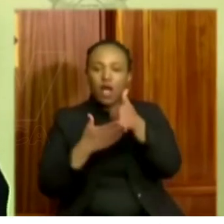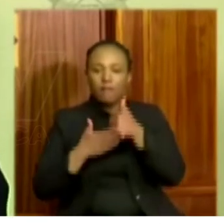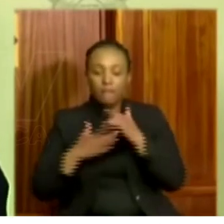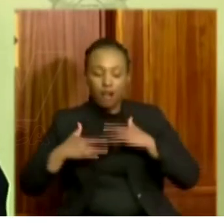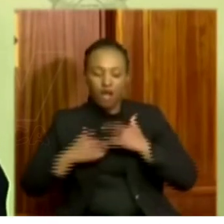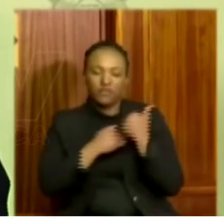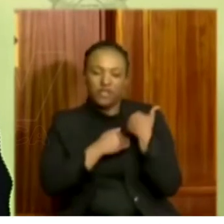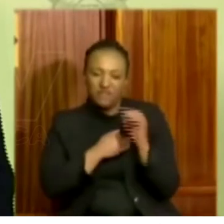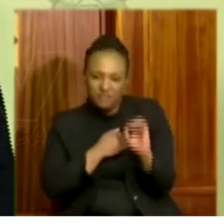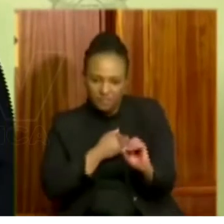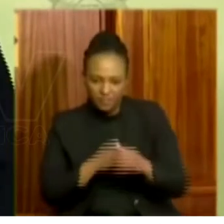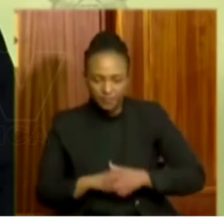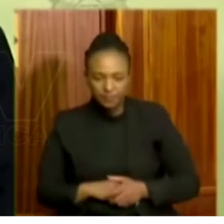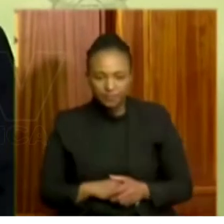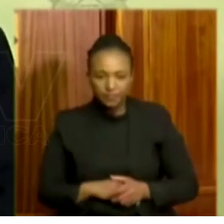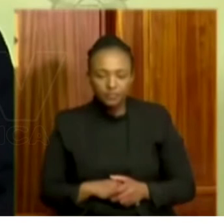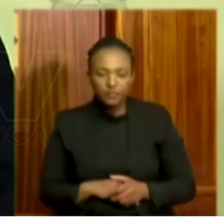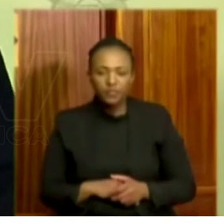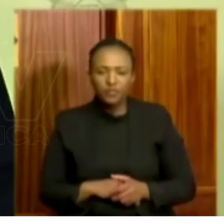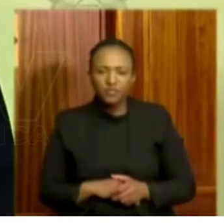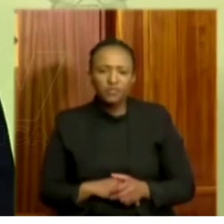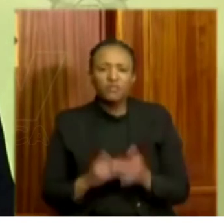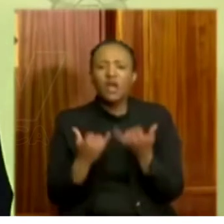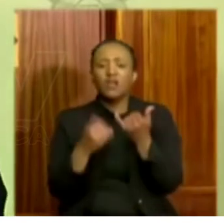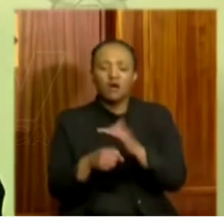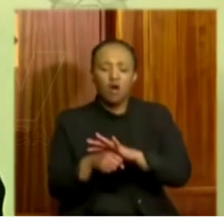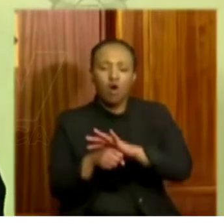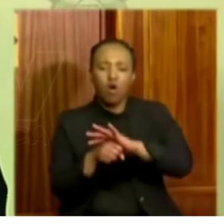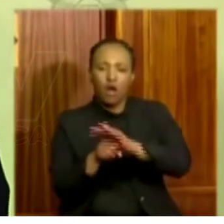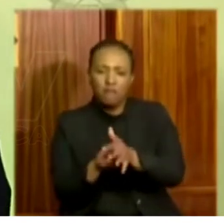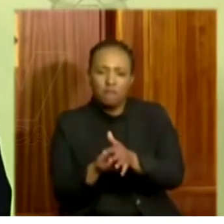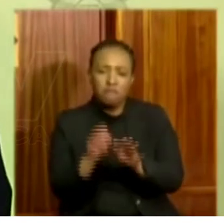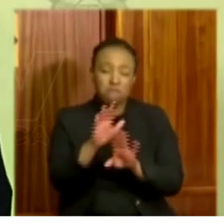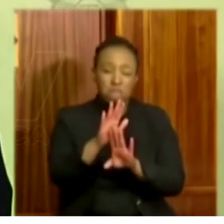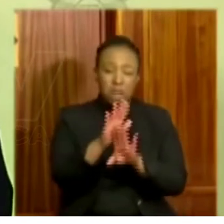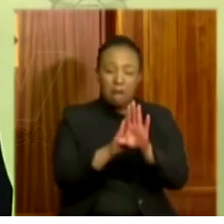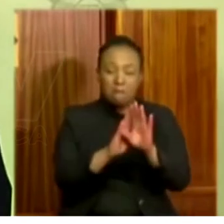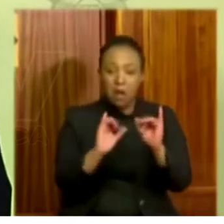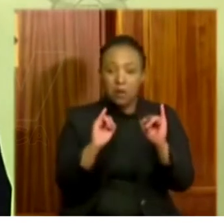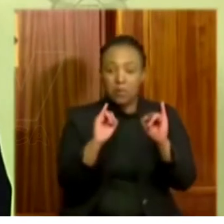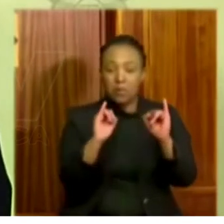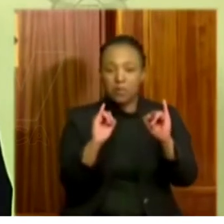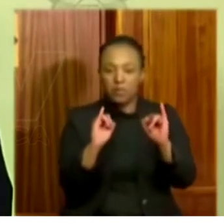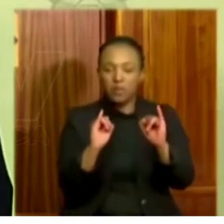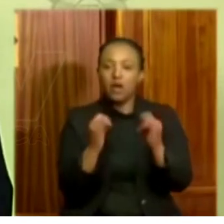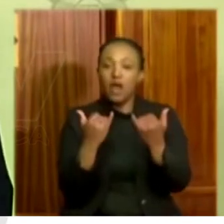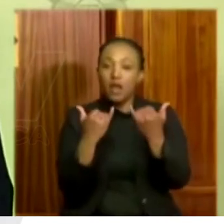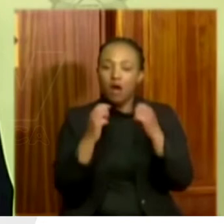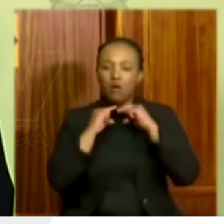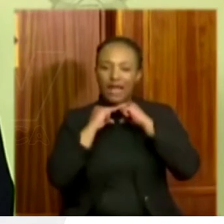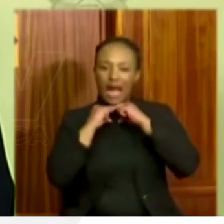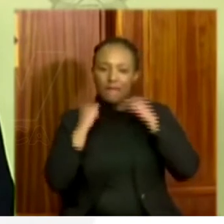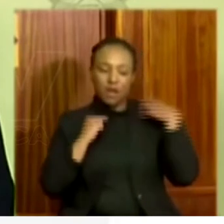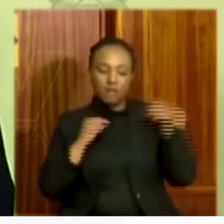In view of the rising infections, the Cabinet has therefore decided to move